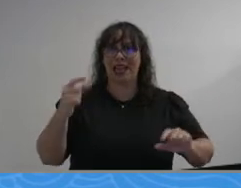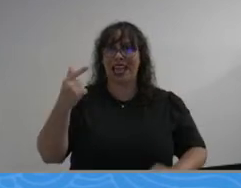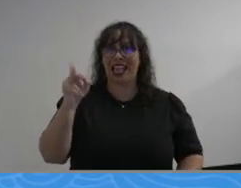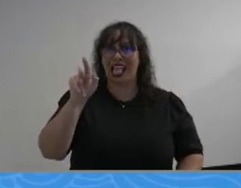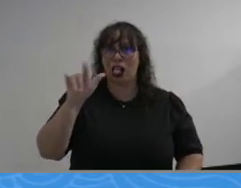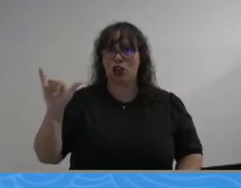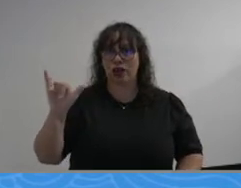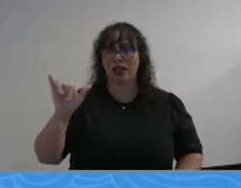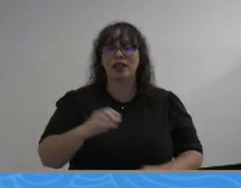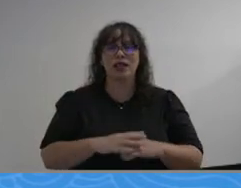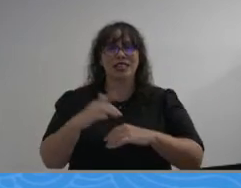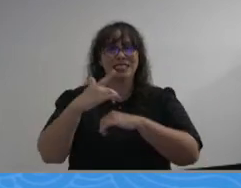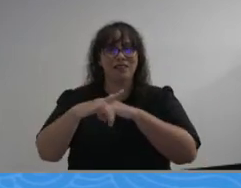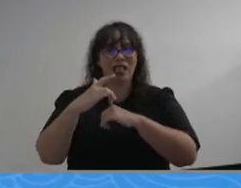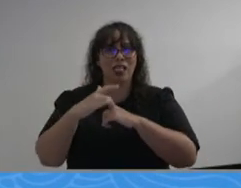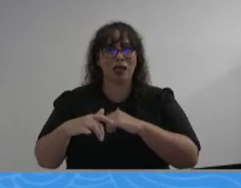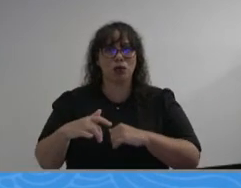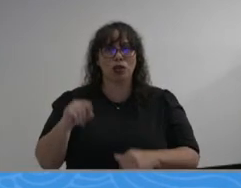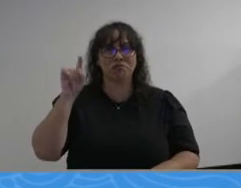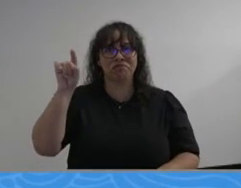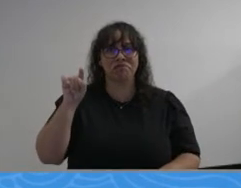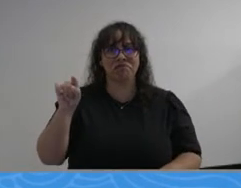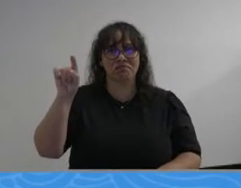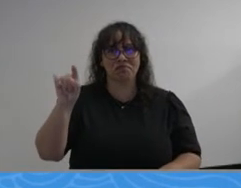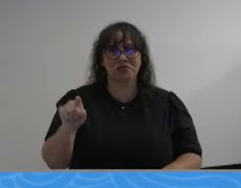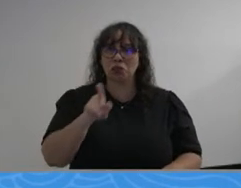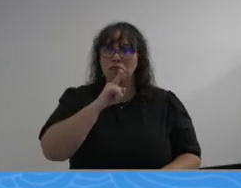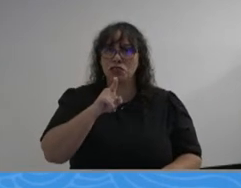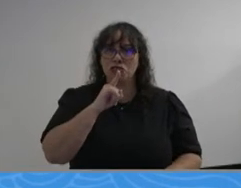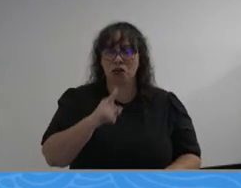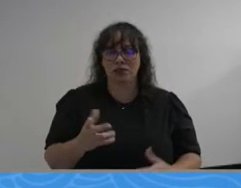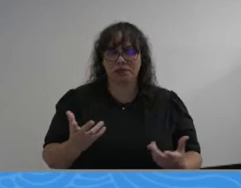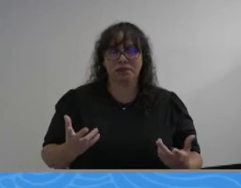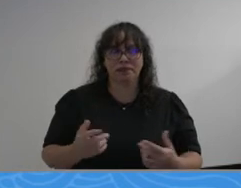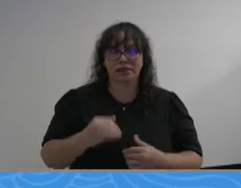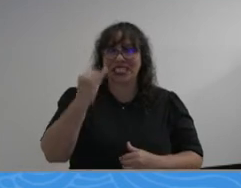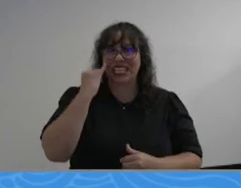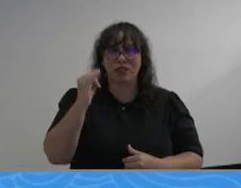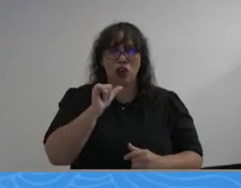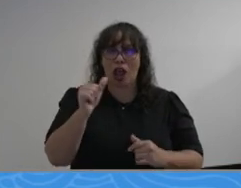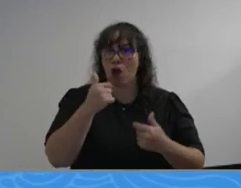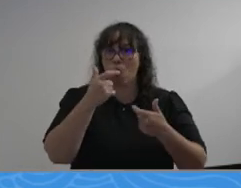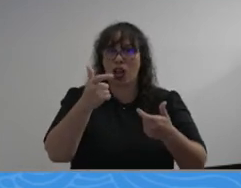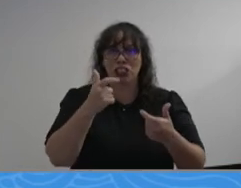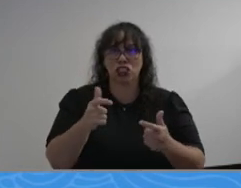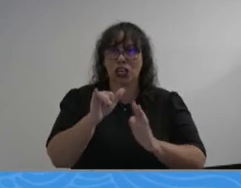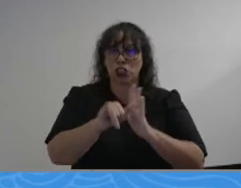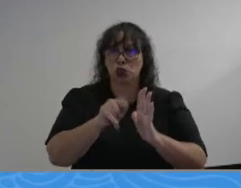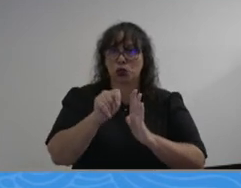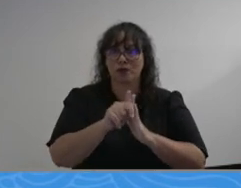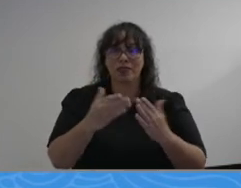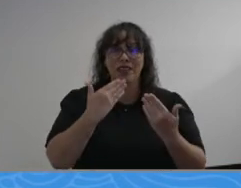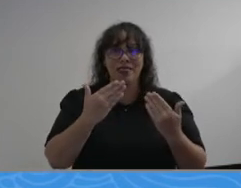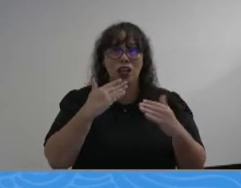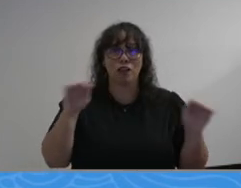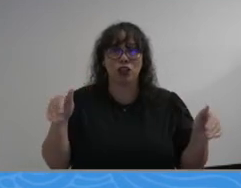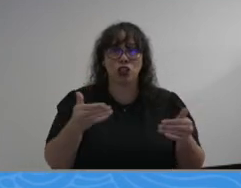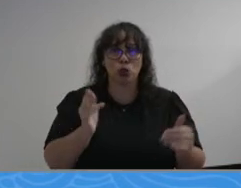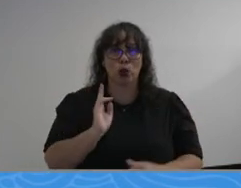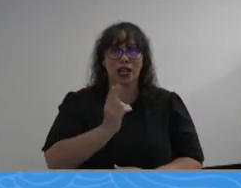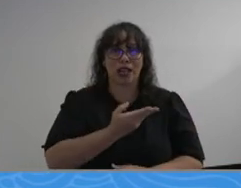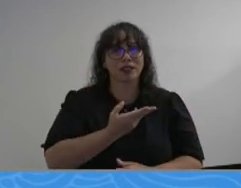Those are available to you just to make sure you can view us if you're not on YouTube. Thank you for joining us, and I'll send it back to Kim.